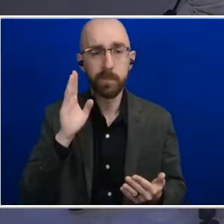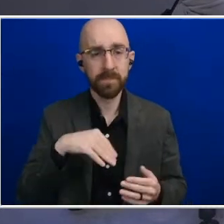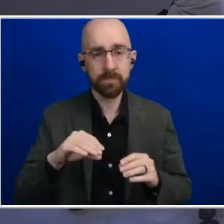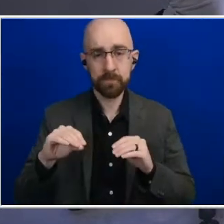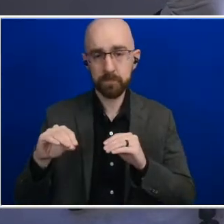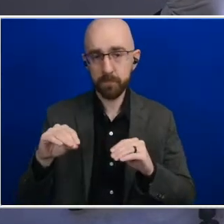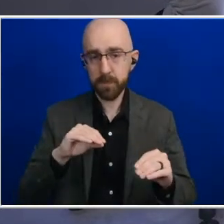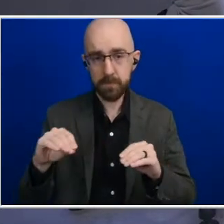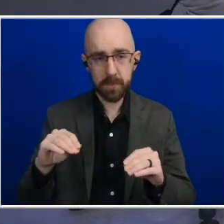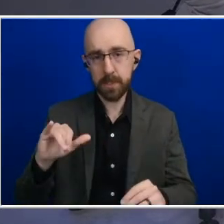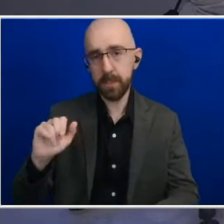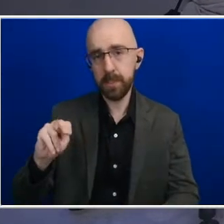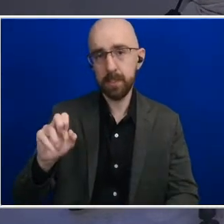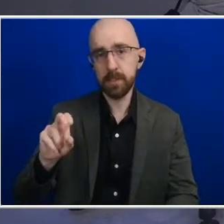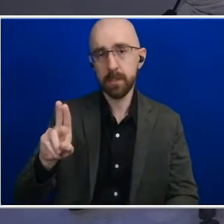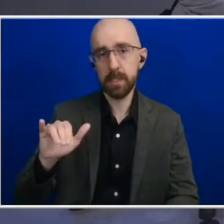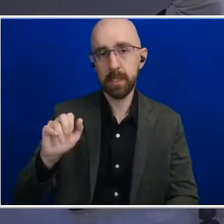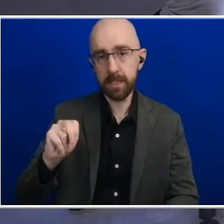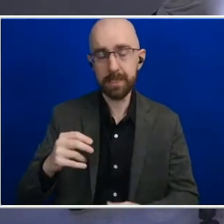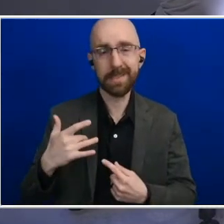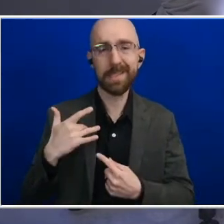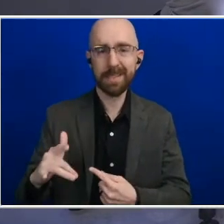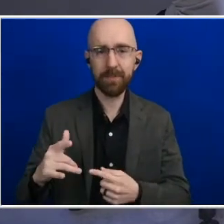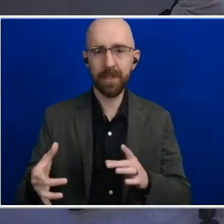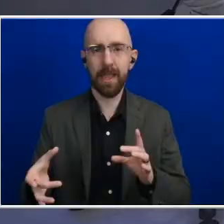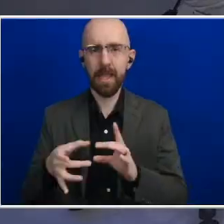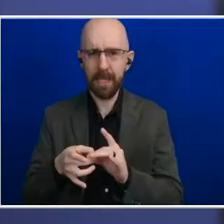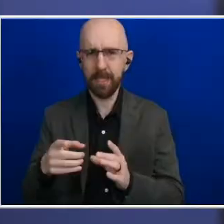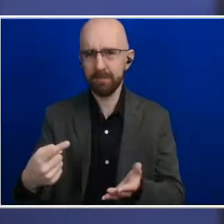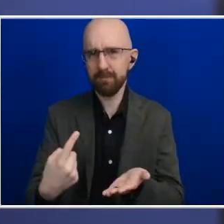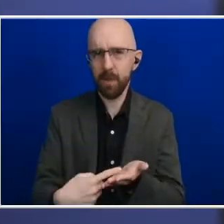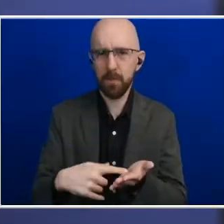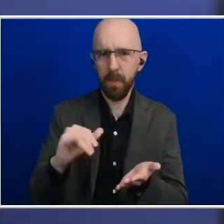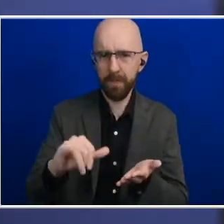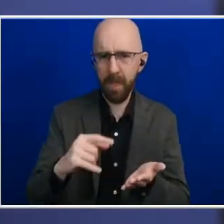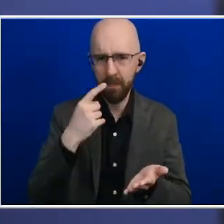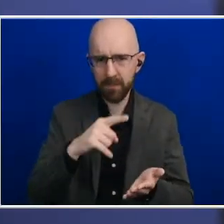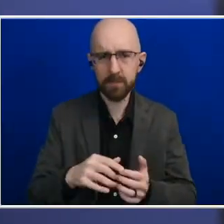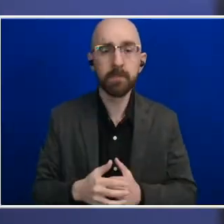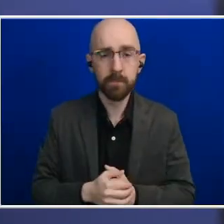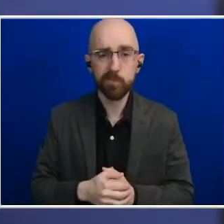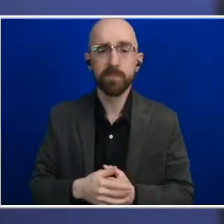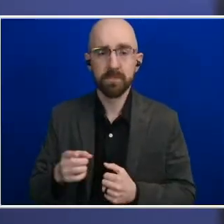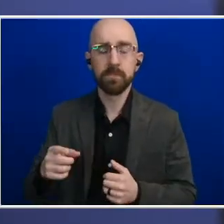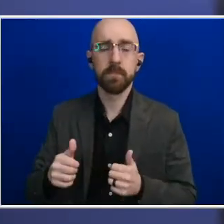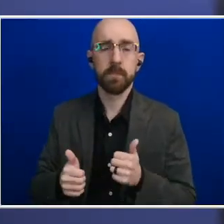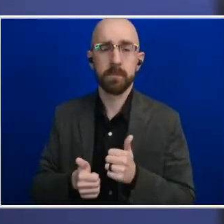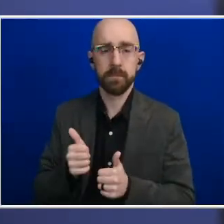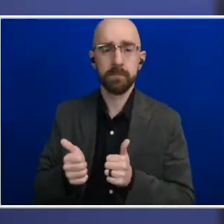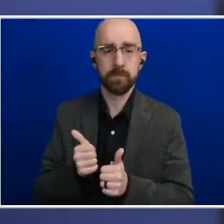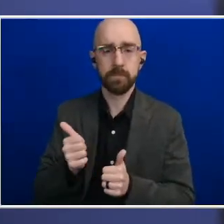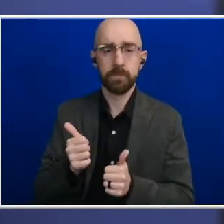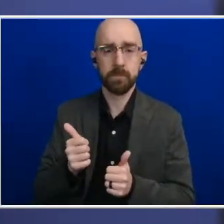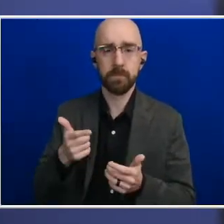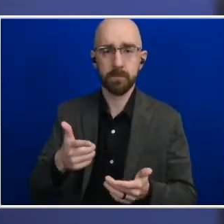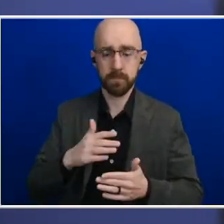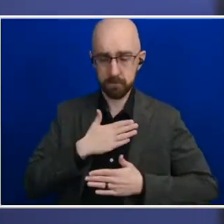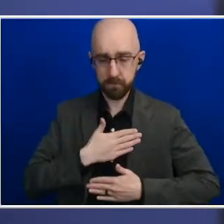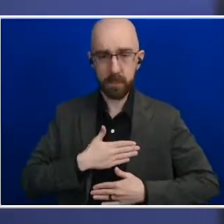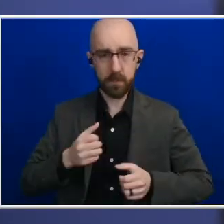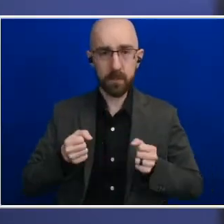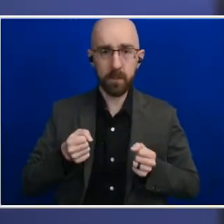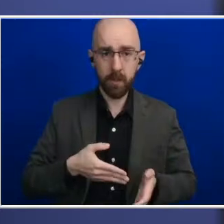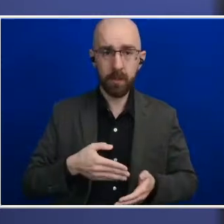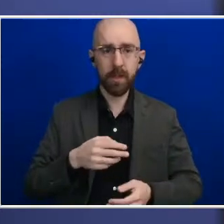sensitivity are linked together too. Talk to us a little bit about that. Yeah, so one of the primary disposal sites for glucose in your body is your skeletal muscles. Your